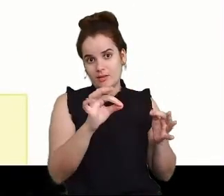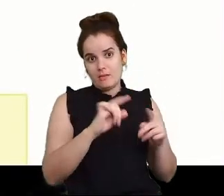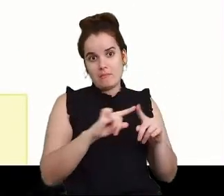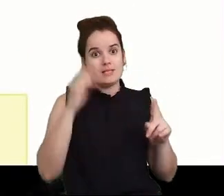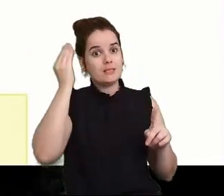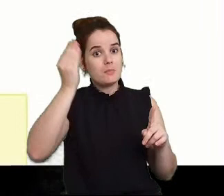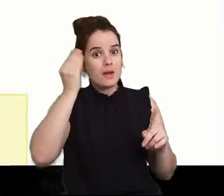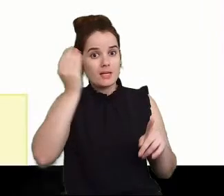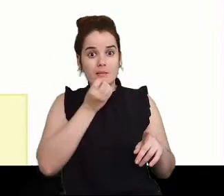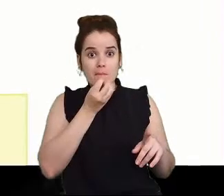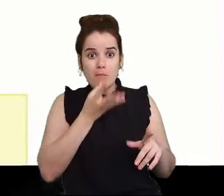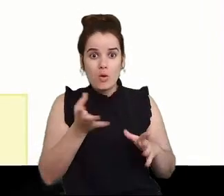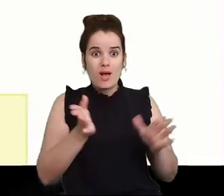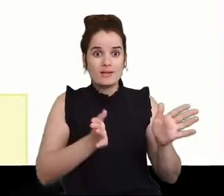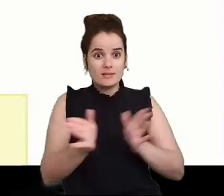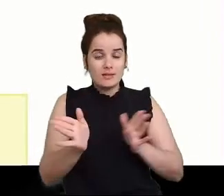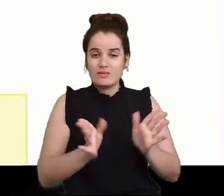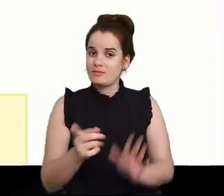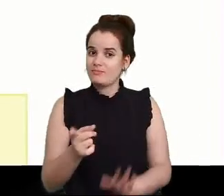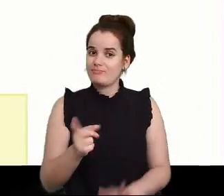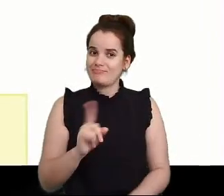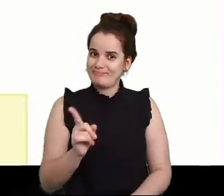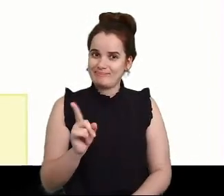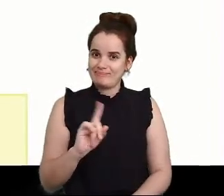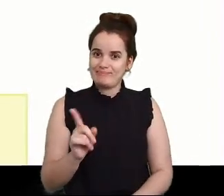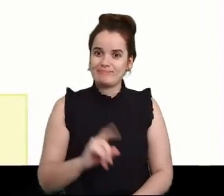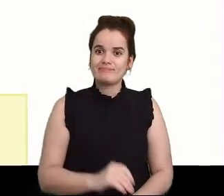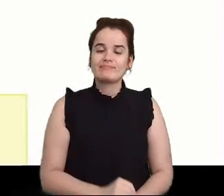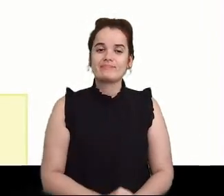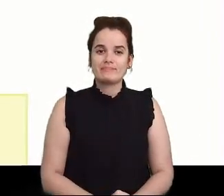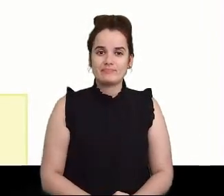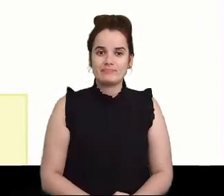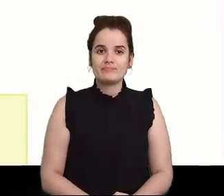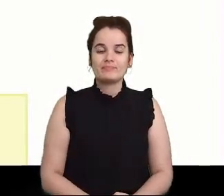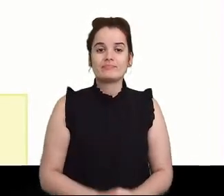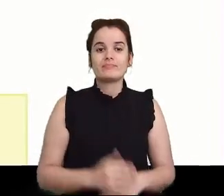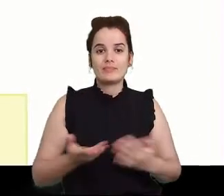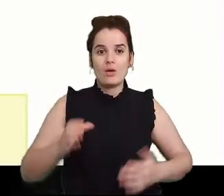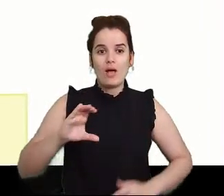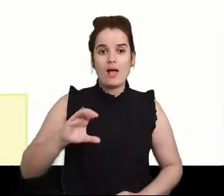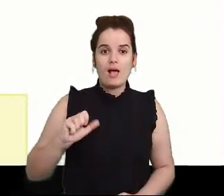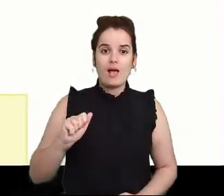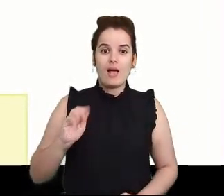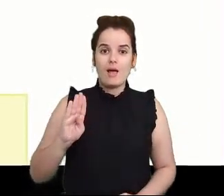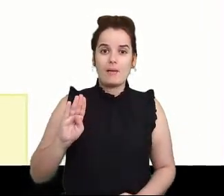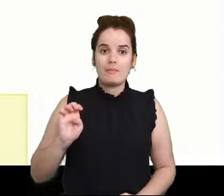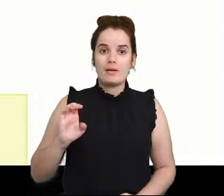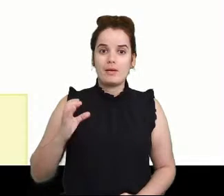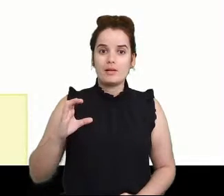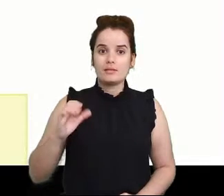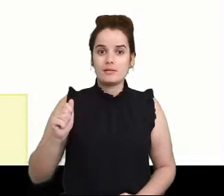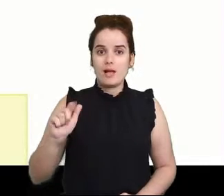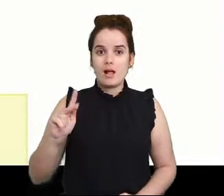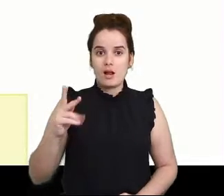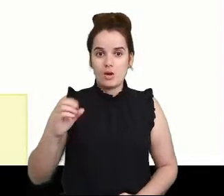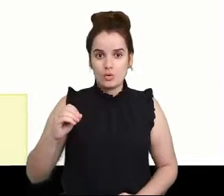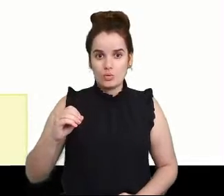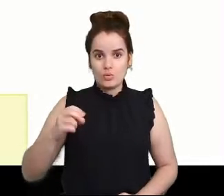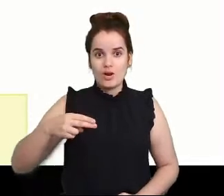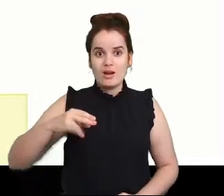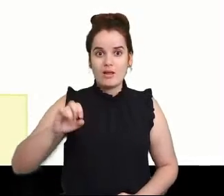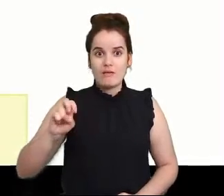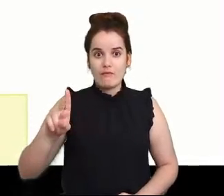Heading level 1, presidential election results. Joe Biden, image 264. Joe Biden. Kamala Harris. Donald Trump,